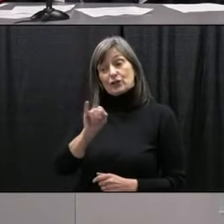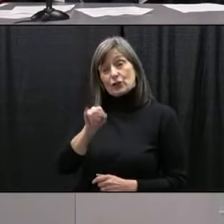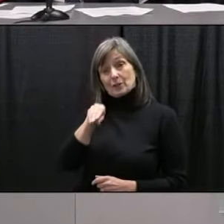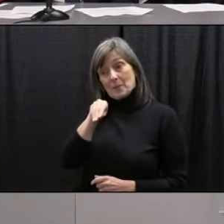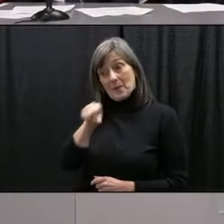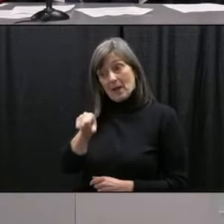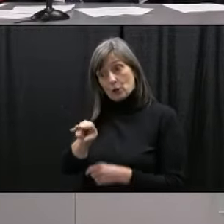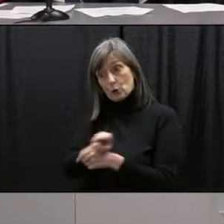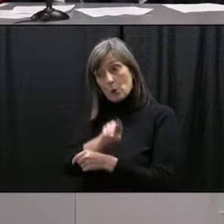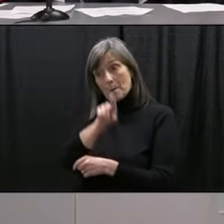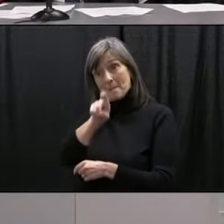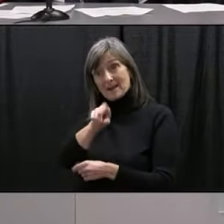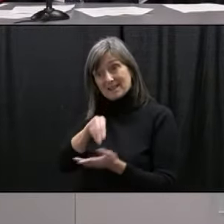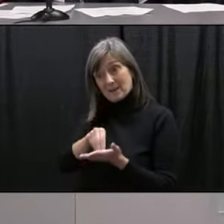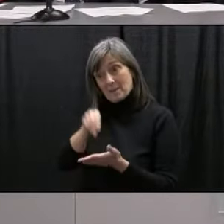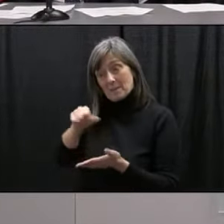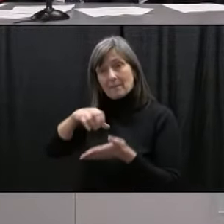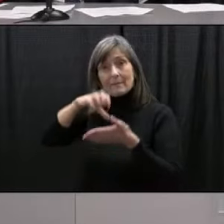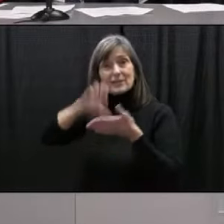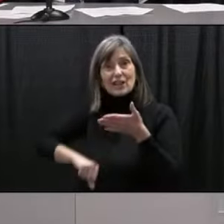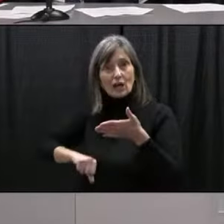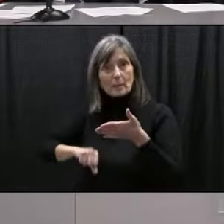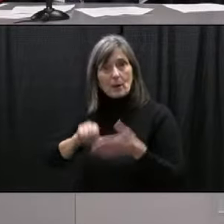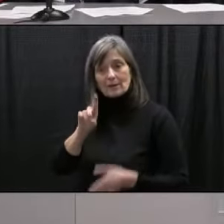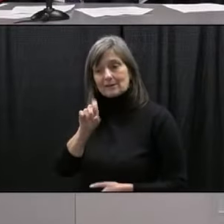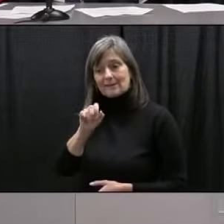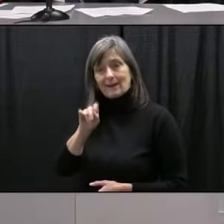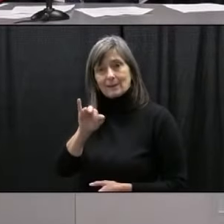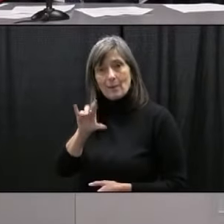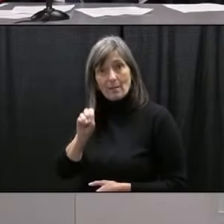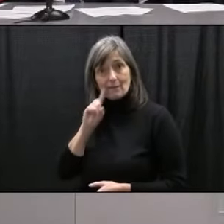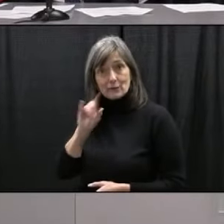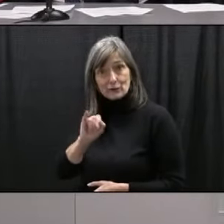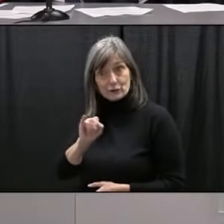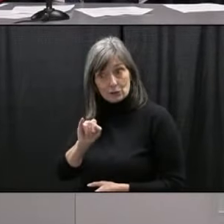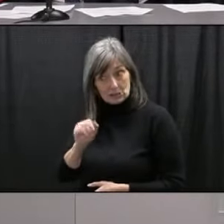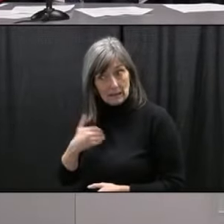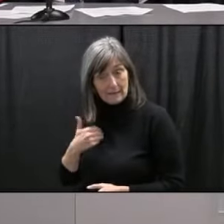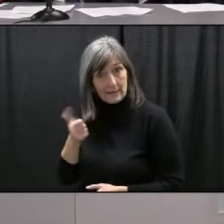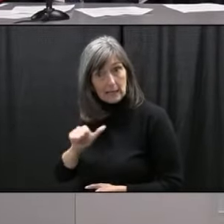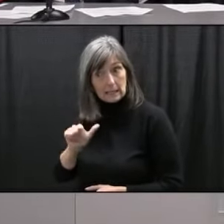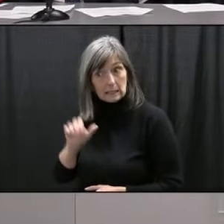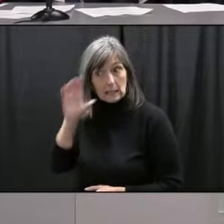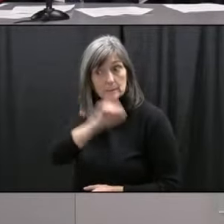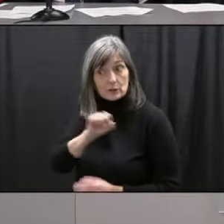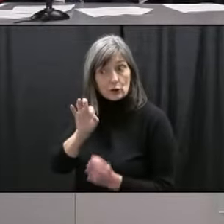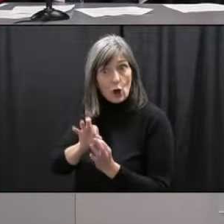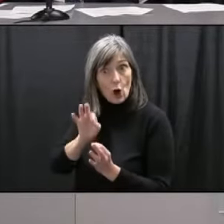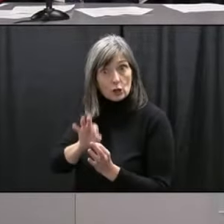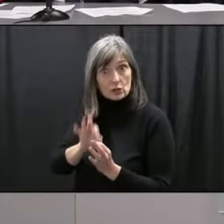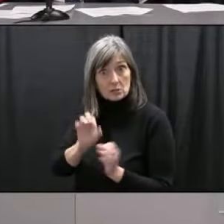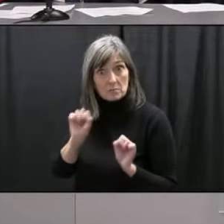that insurance? And is there any estimate yet on